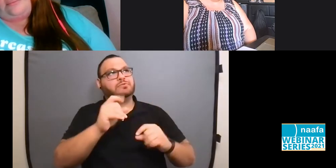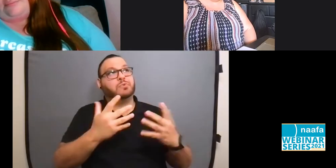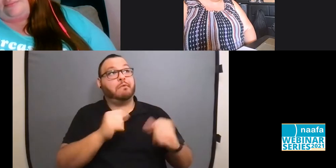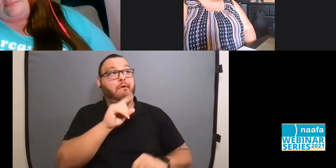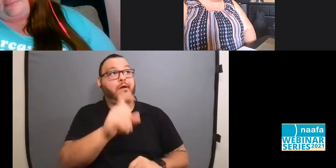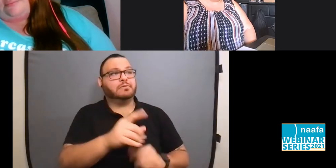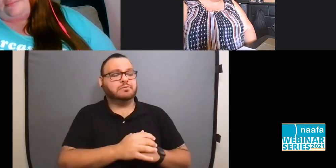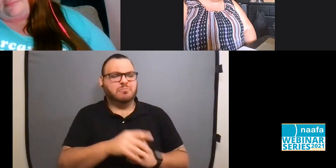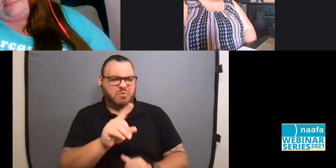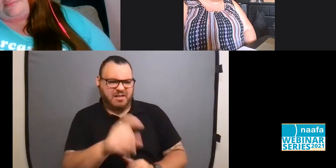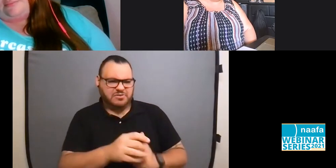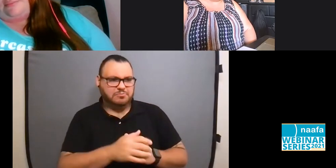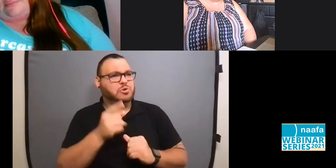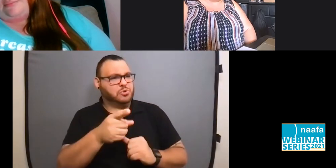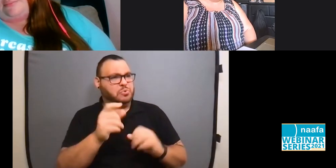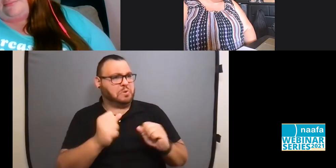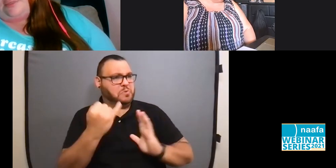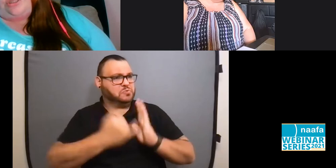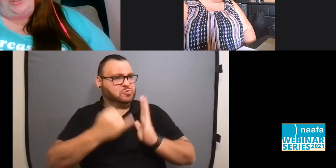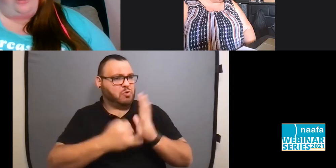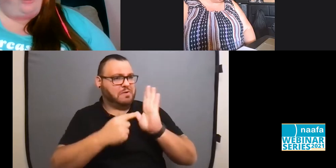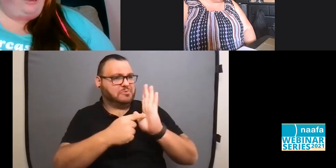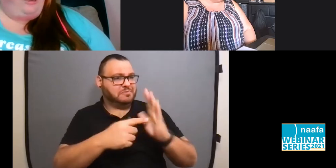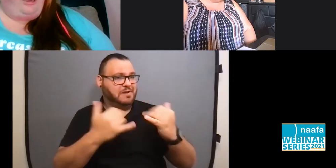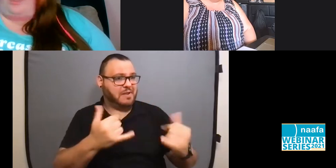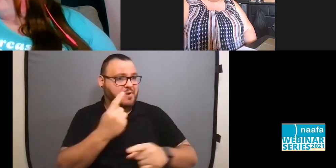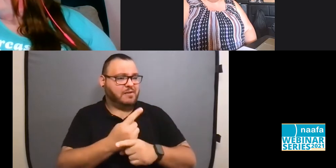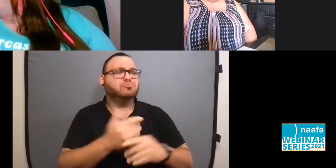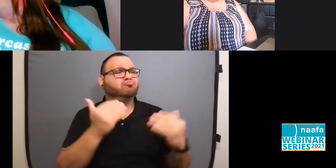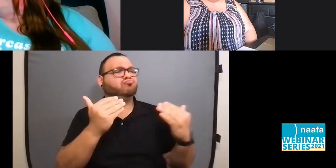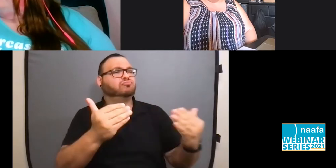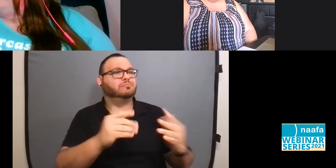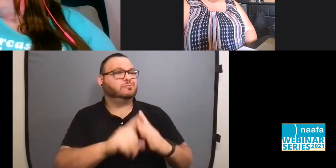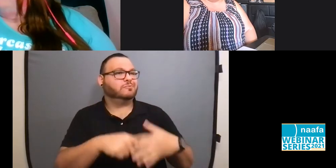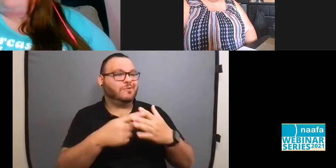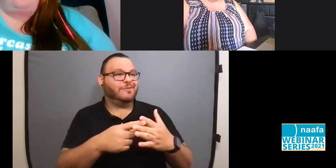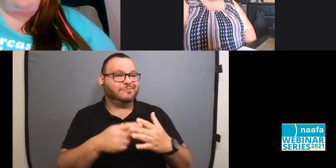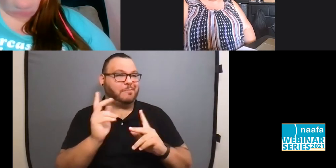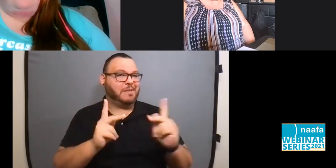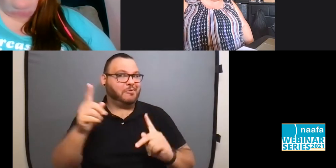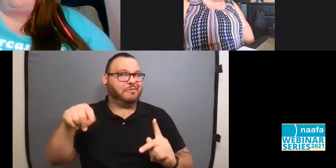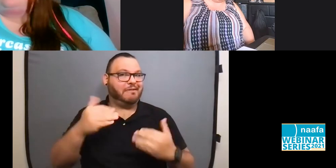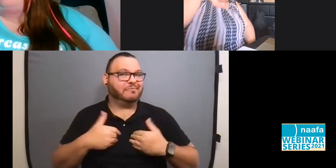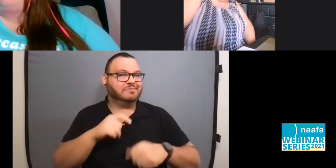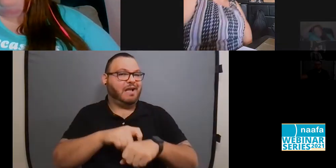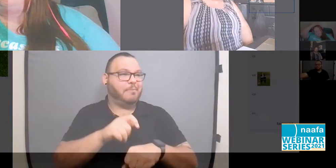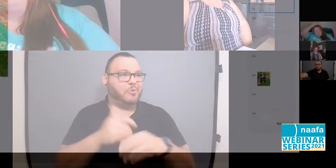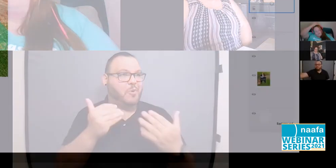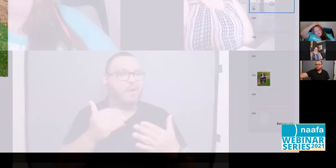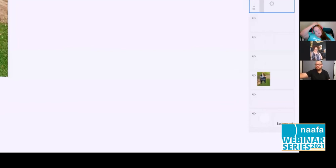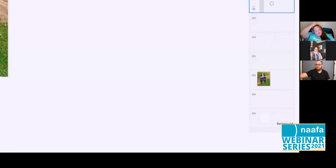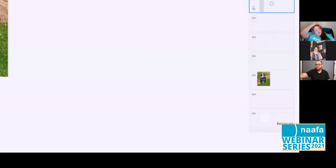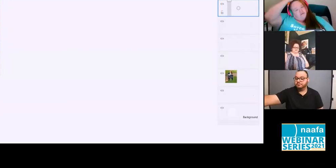willing to do a little drawing demo for us today. So why don't we go ahead and do that or how to give people a little bit of time to think about what they might want to ask.